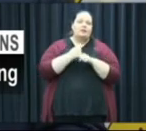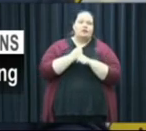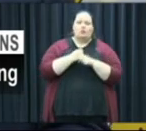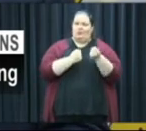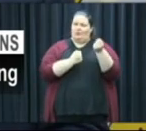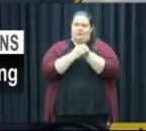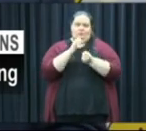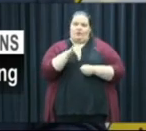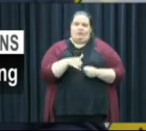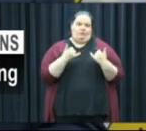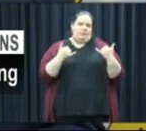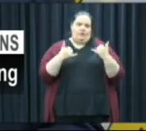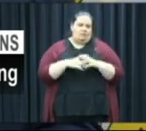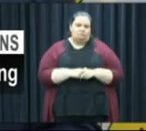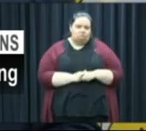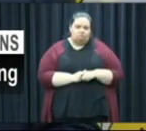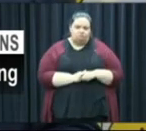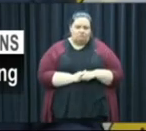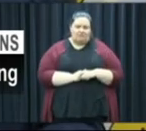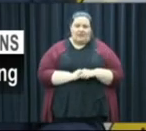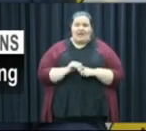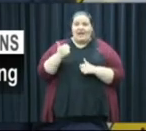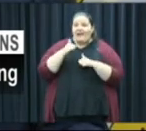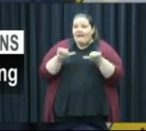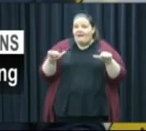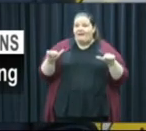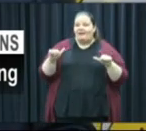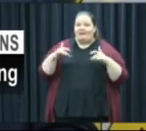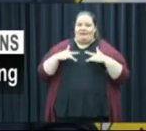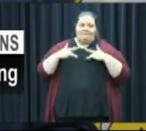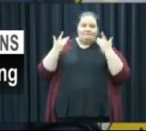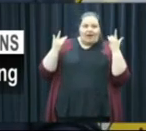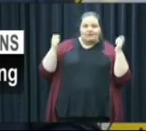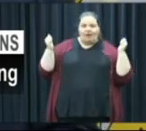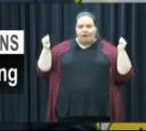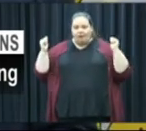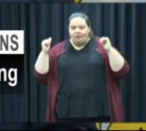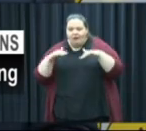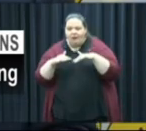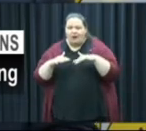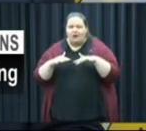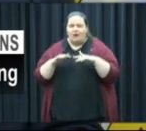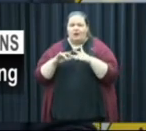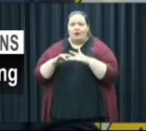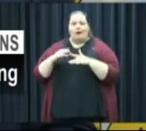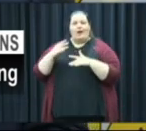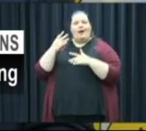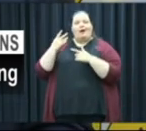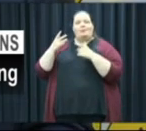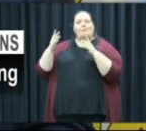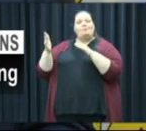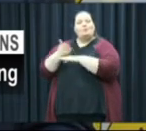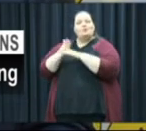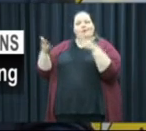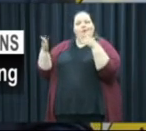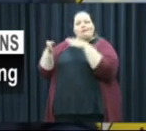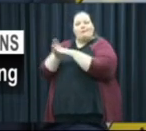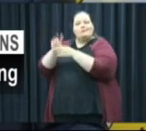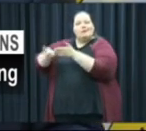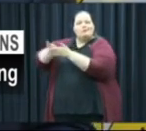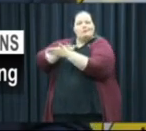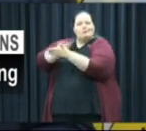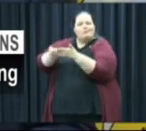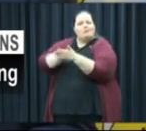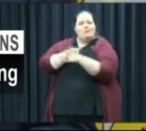support the mass gatherings. A lot of events have been canceled. So the last thing we'd be doing is trying to start one up at this